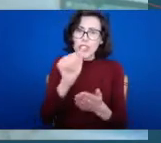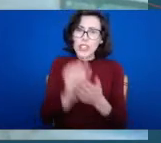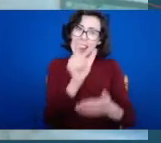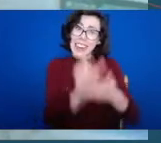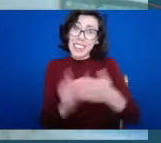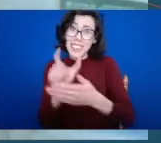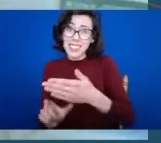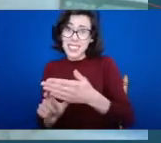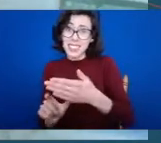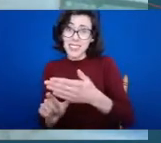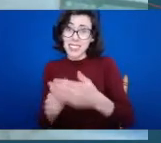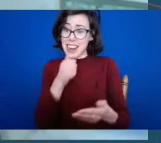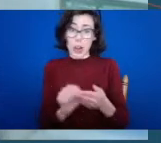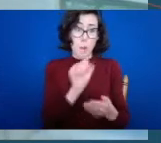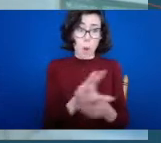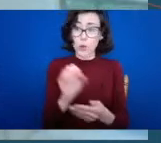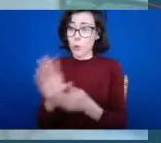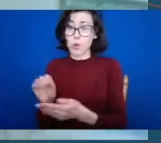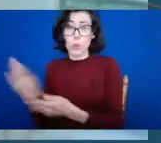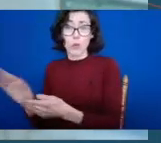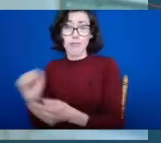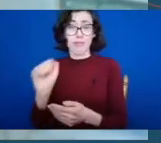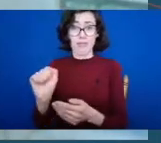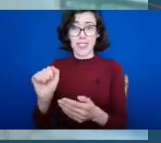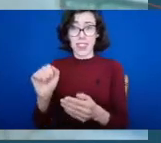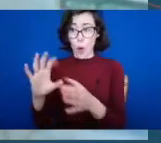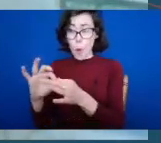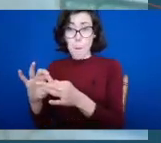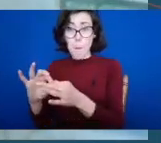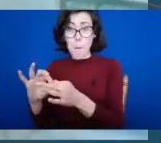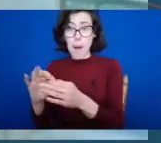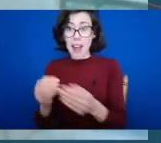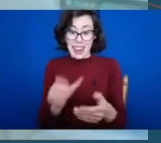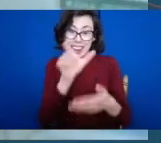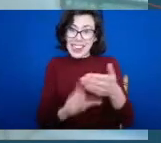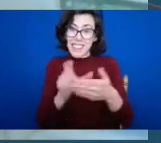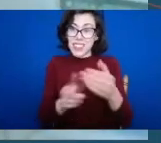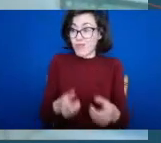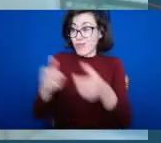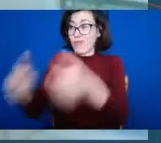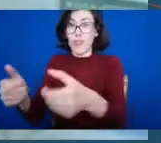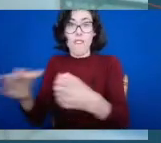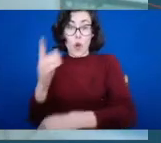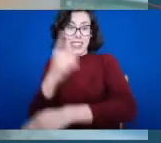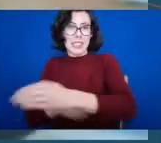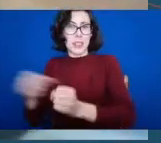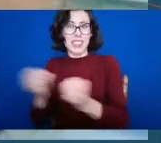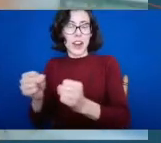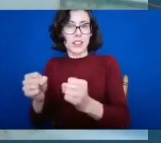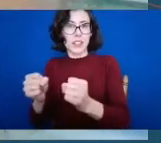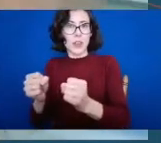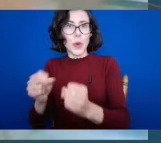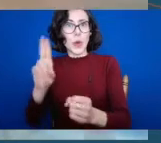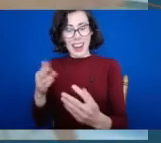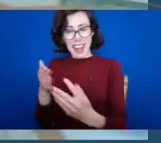their letterboxes, and posting them into disability services and services for older adults, so that there's access to